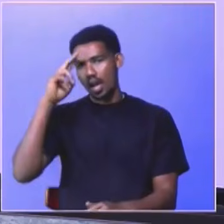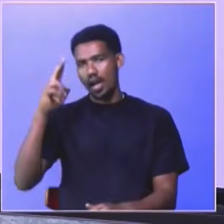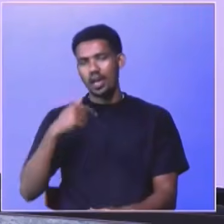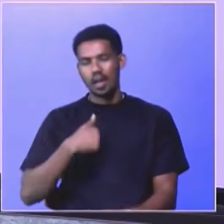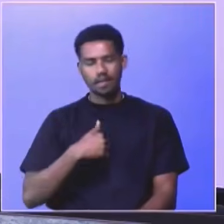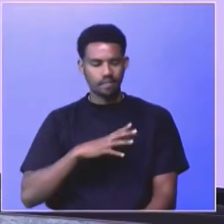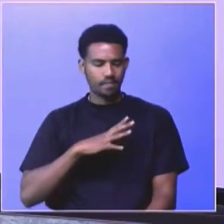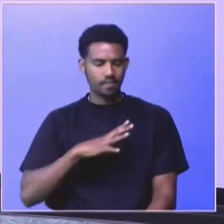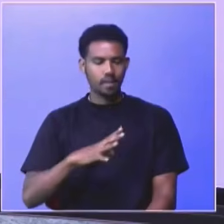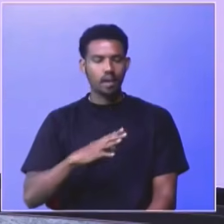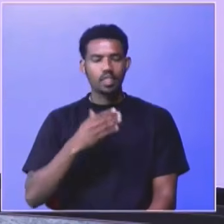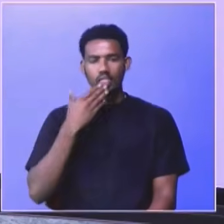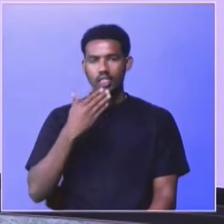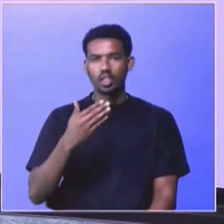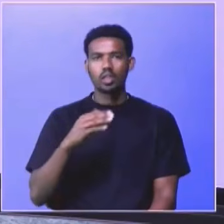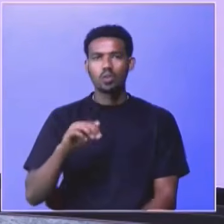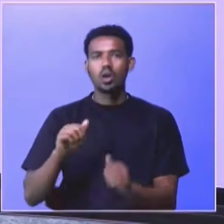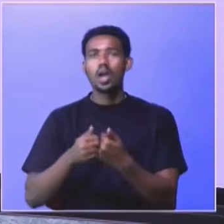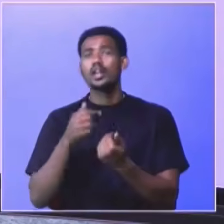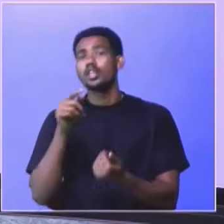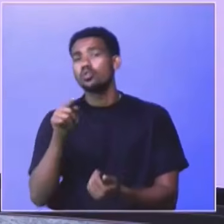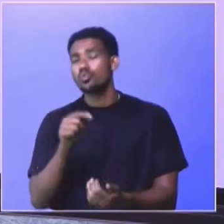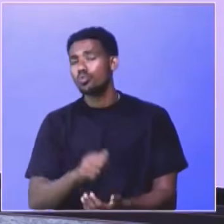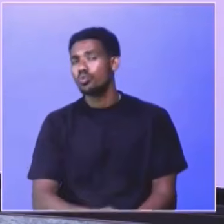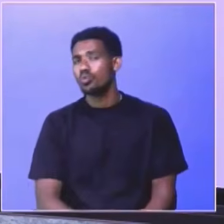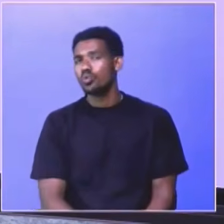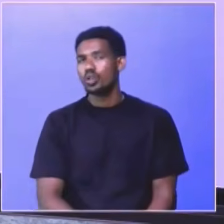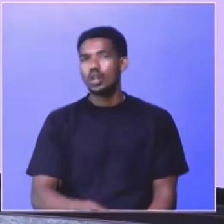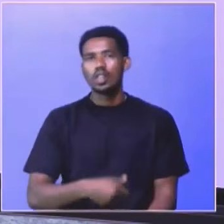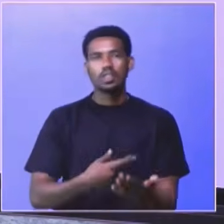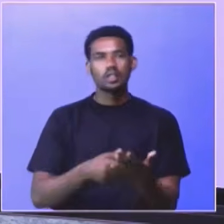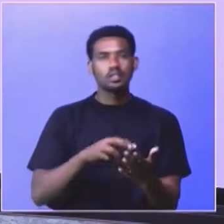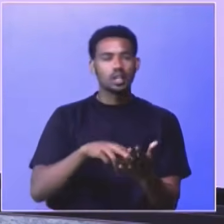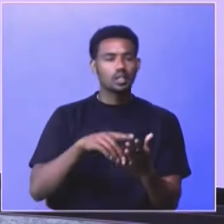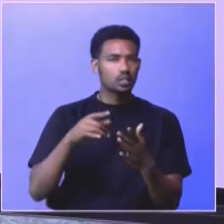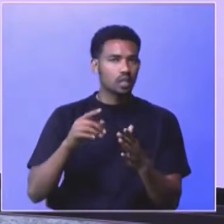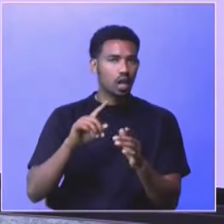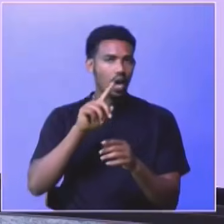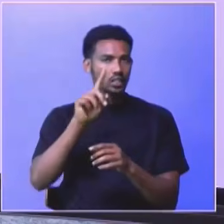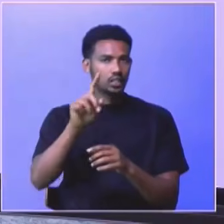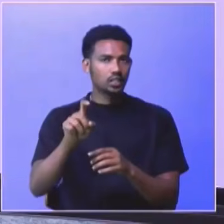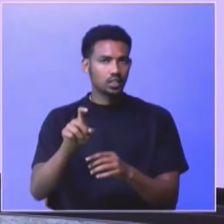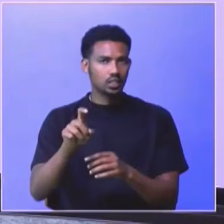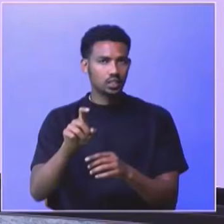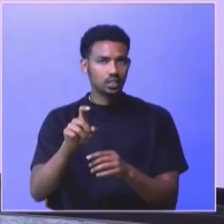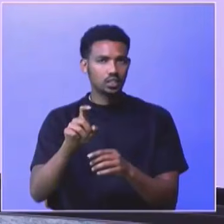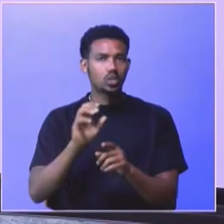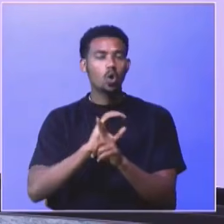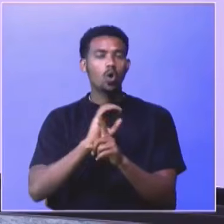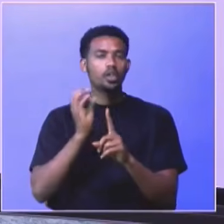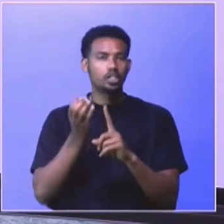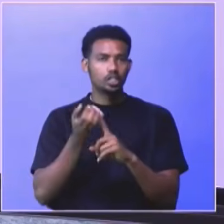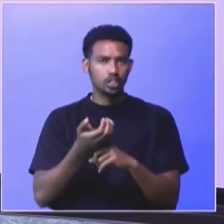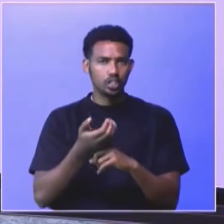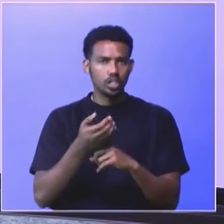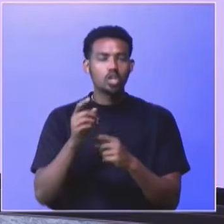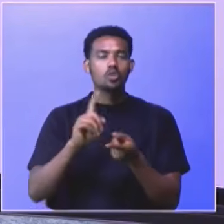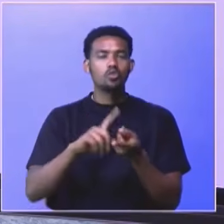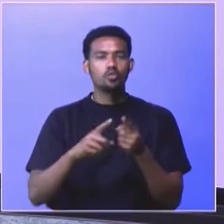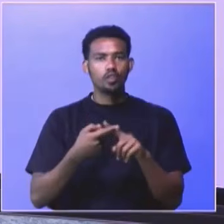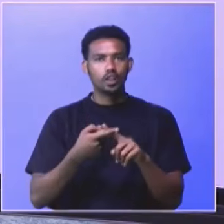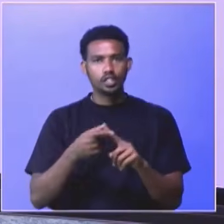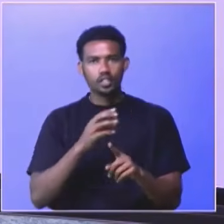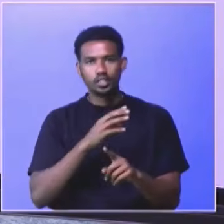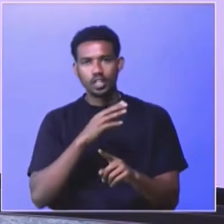fine. Thank you. And you. This is also the method of asking condition, your friend,